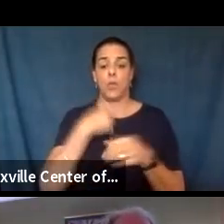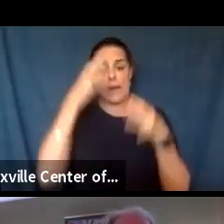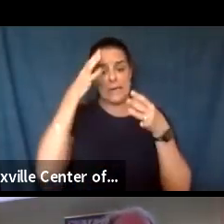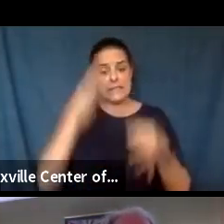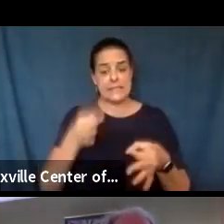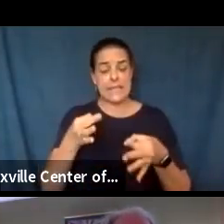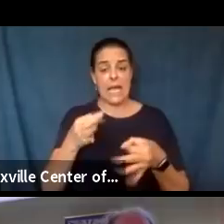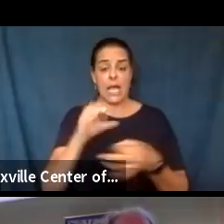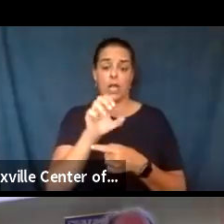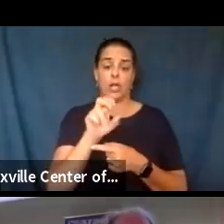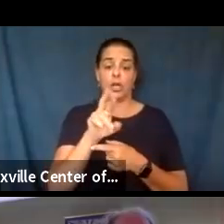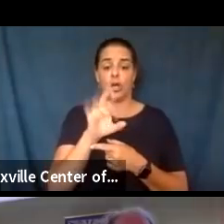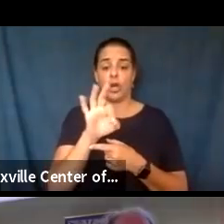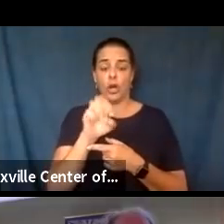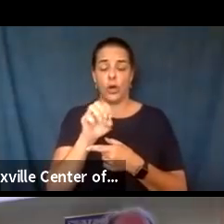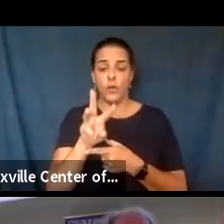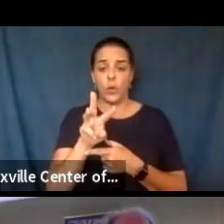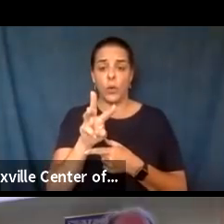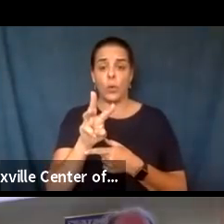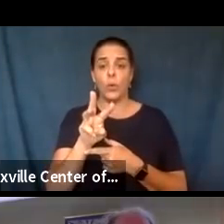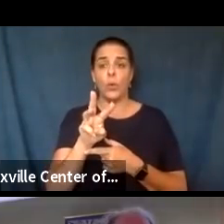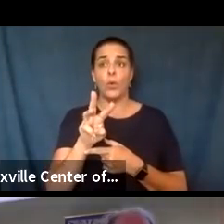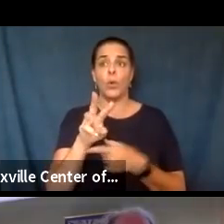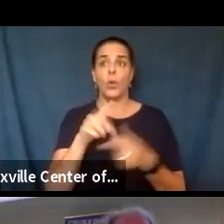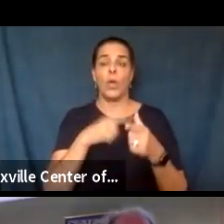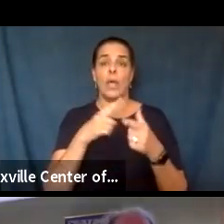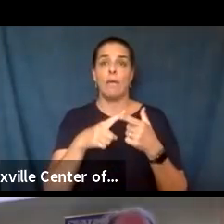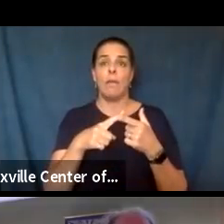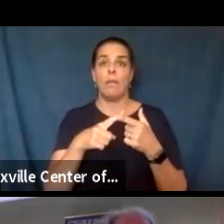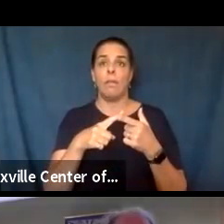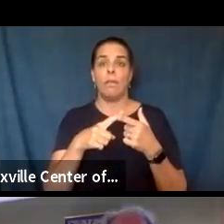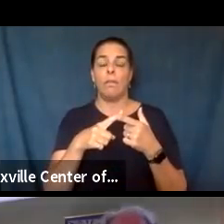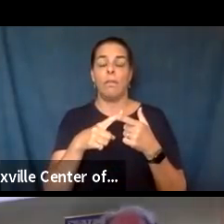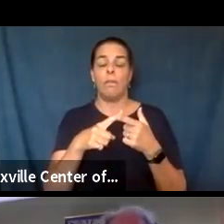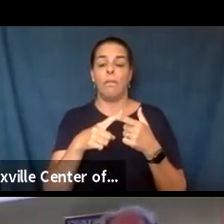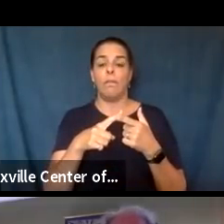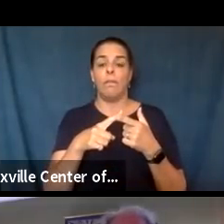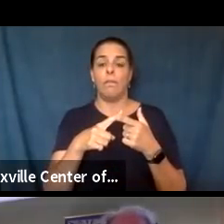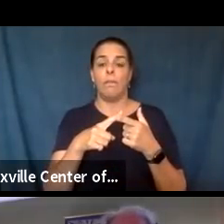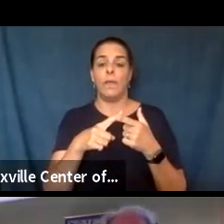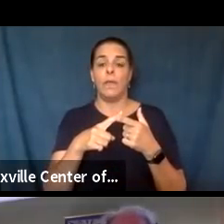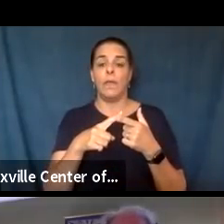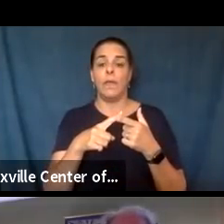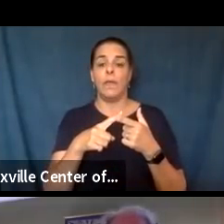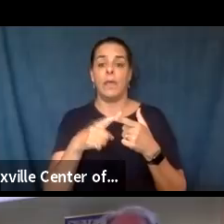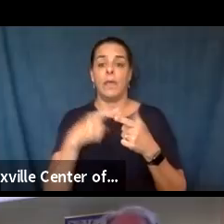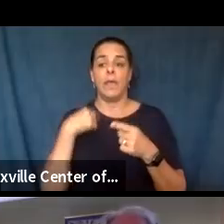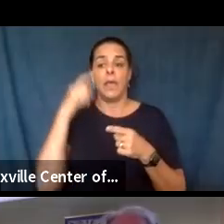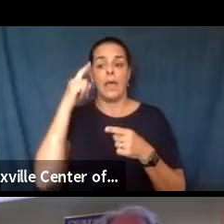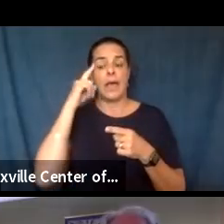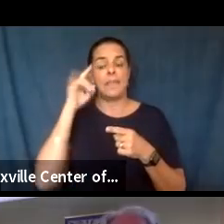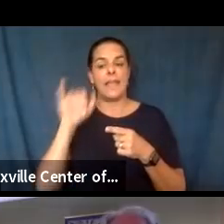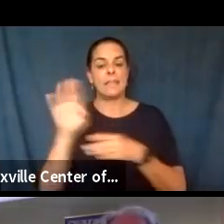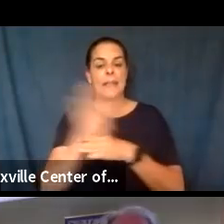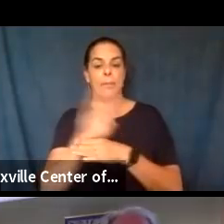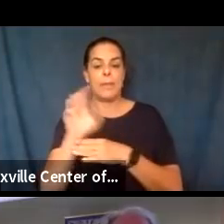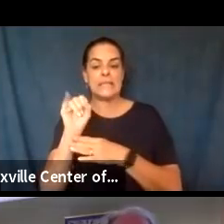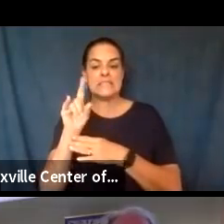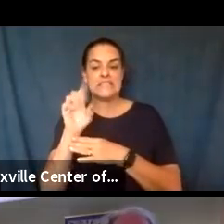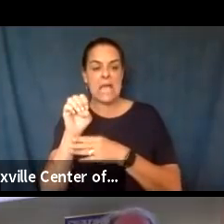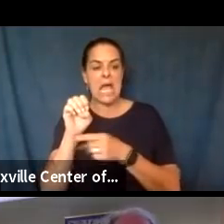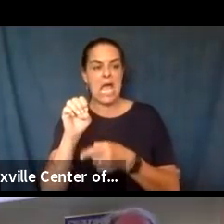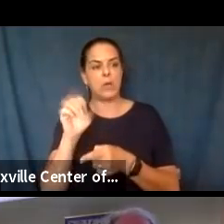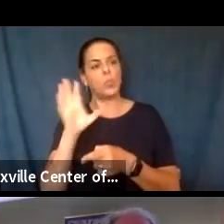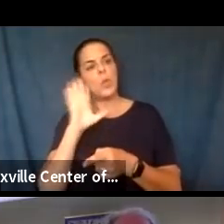issue, I think from the business side, that's a little more palatable than saying we're just going to shut you